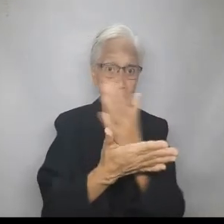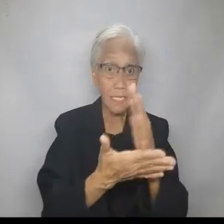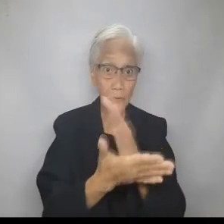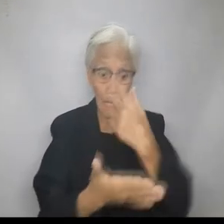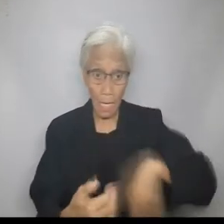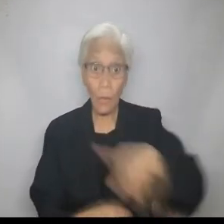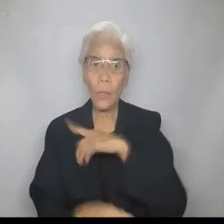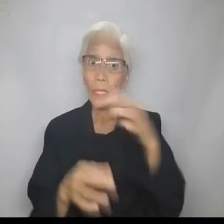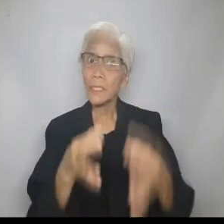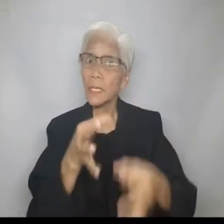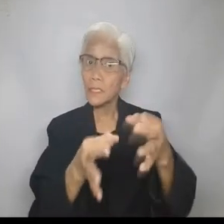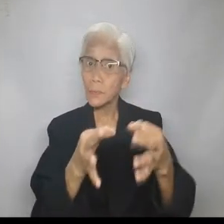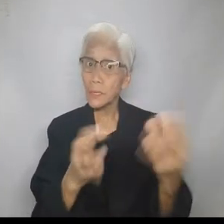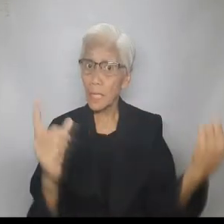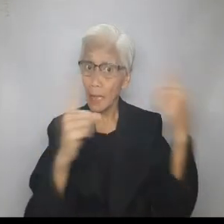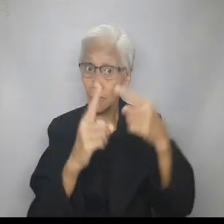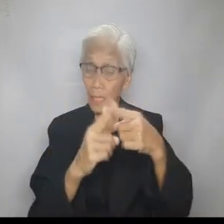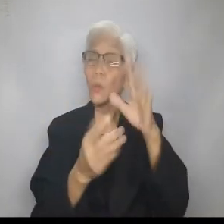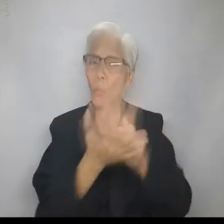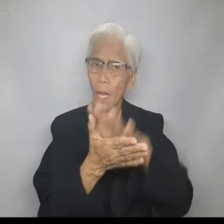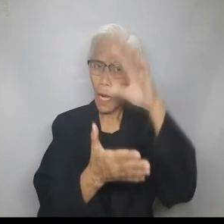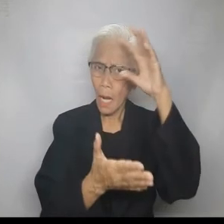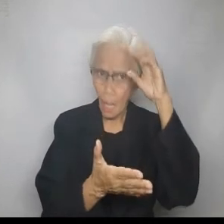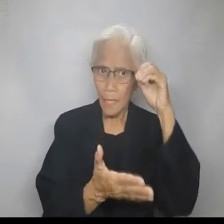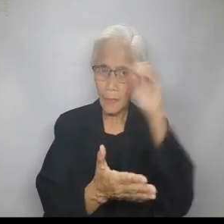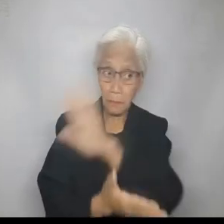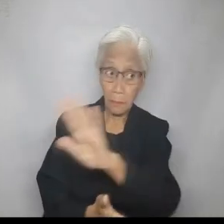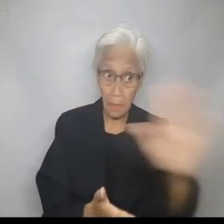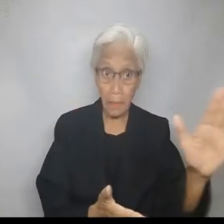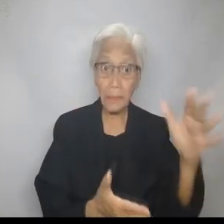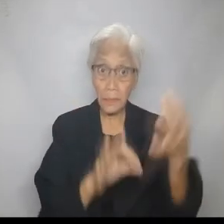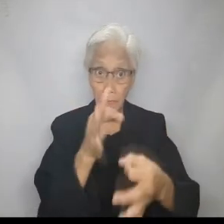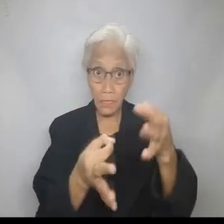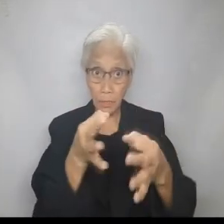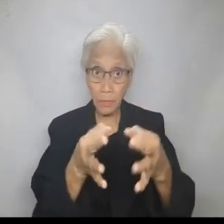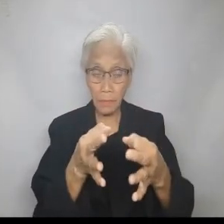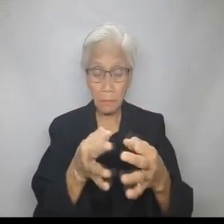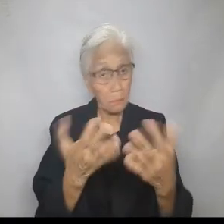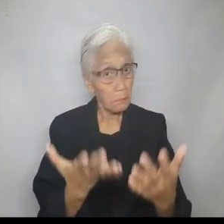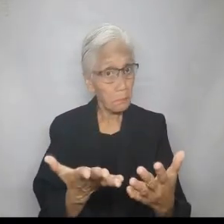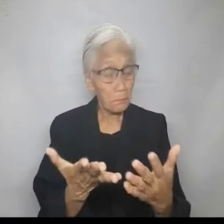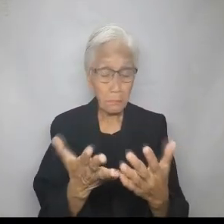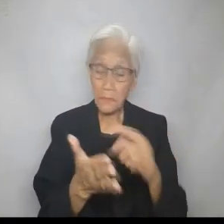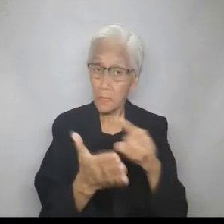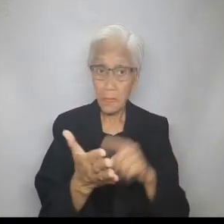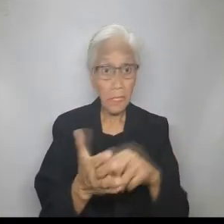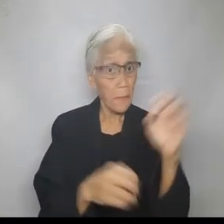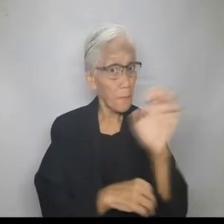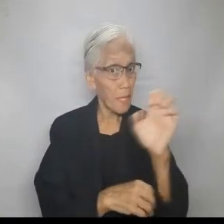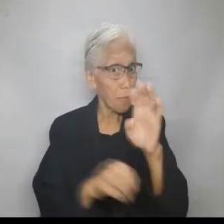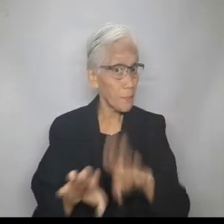avoid sharing our judgment until we have learned their judgment.